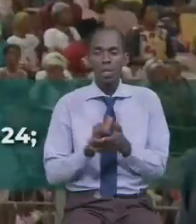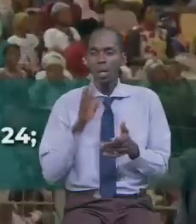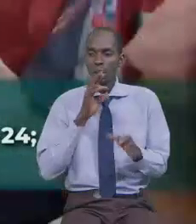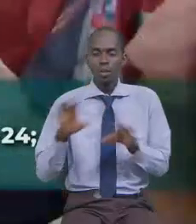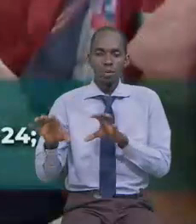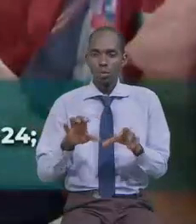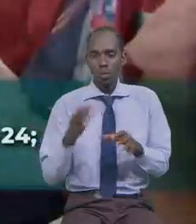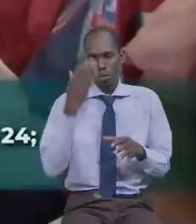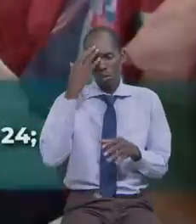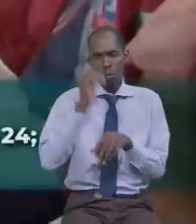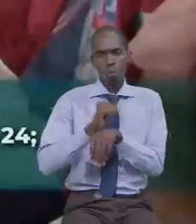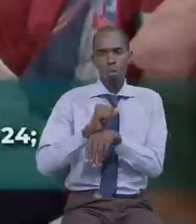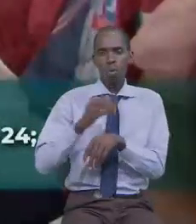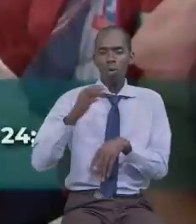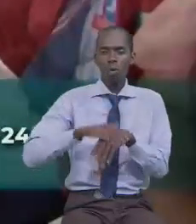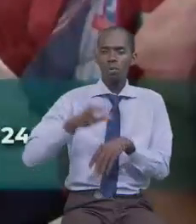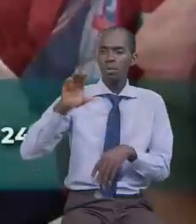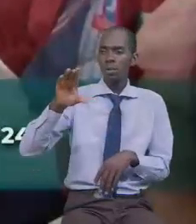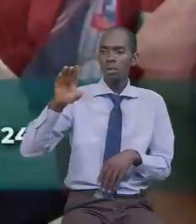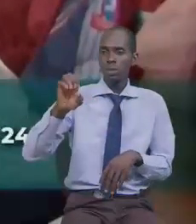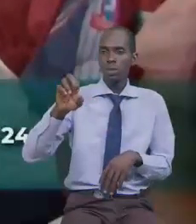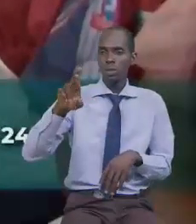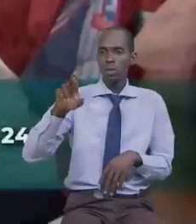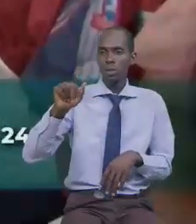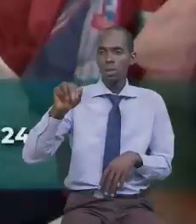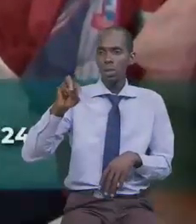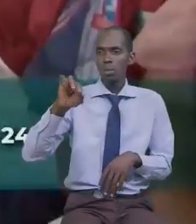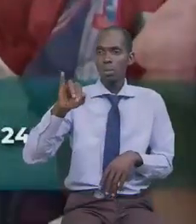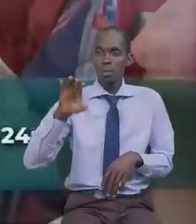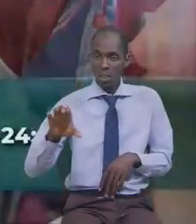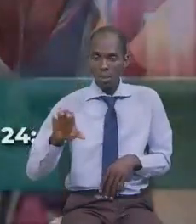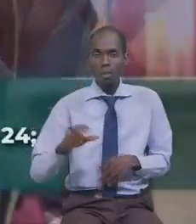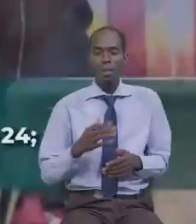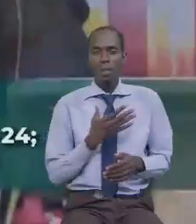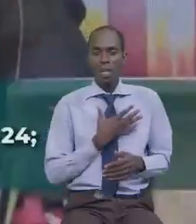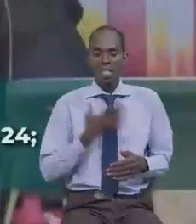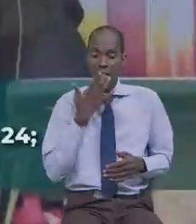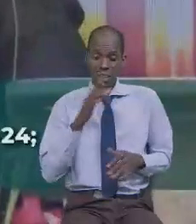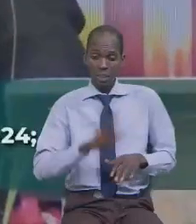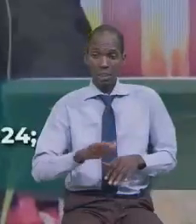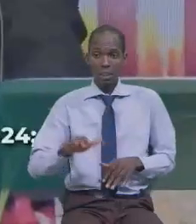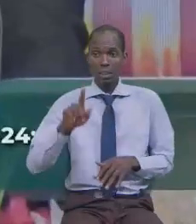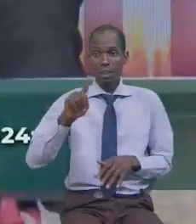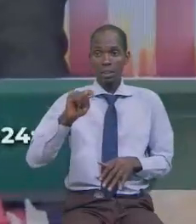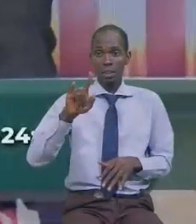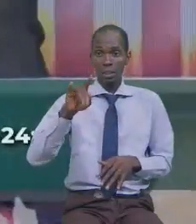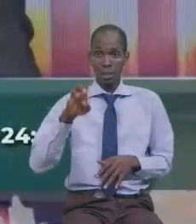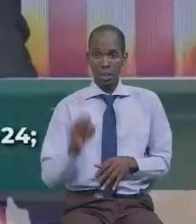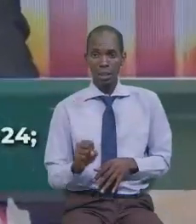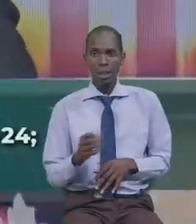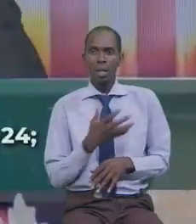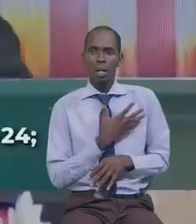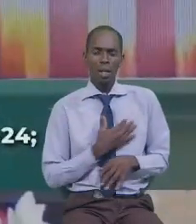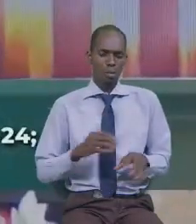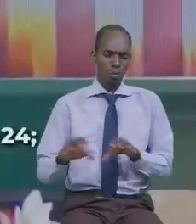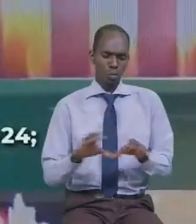industry, and then you look at what they are trying to make, you say, this one is not good enough. This one is not